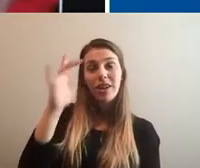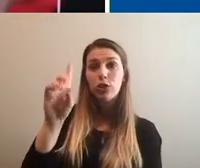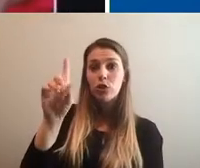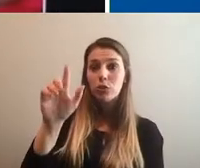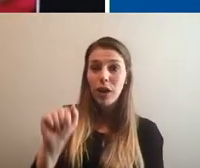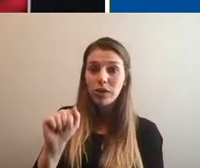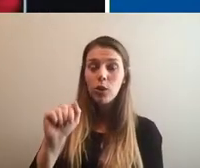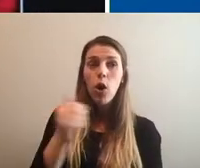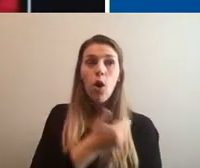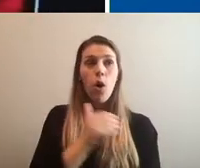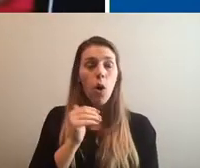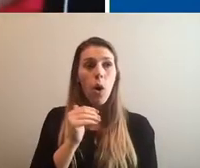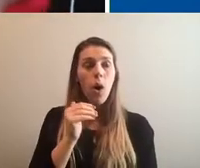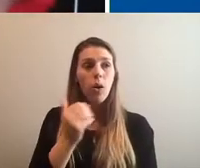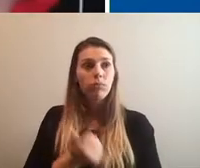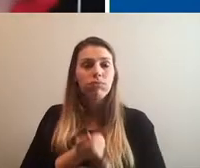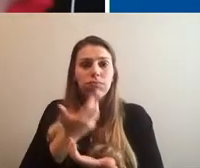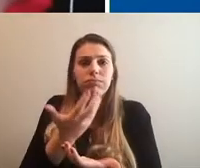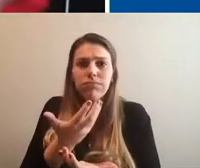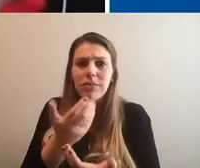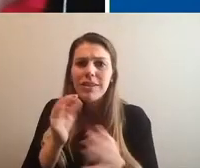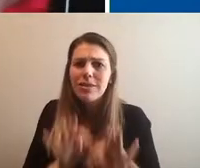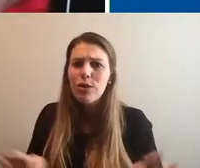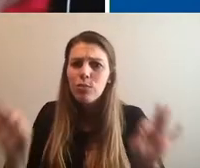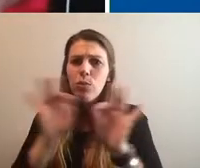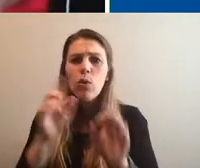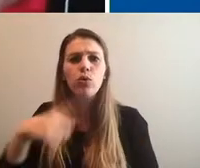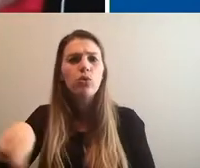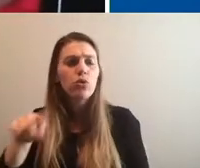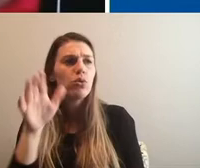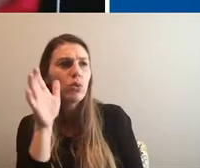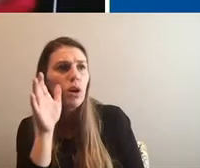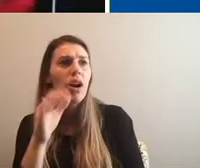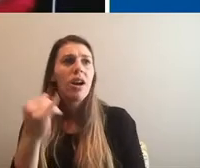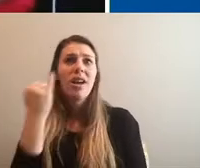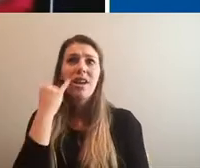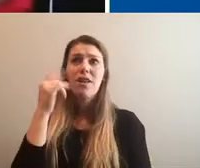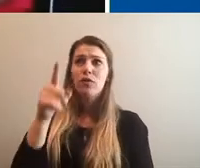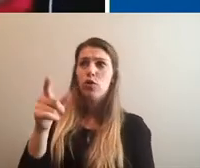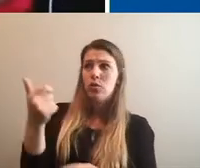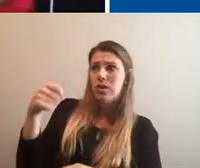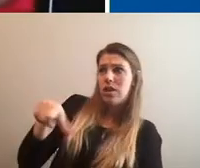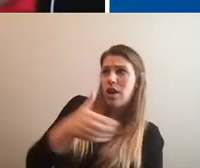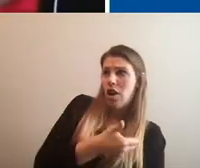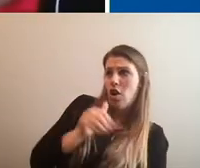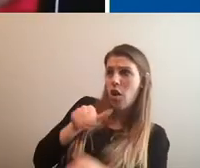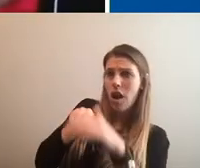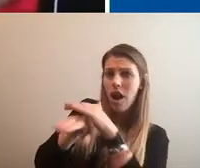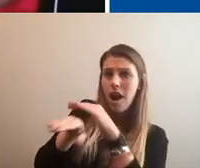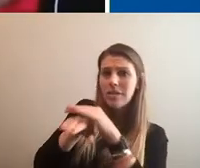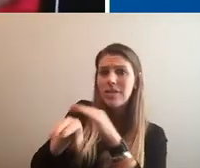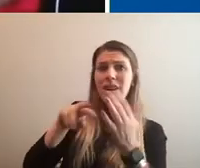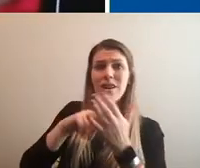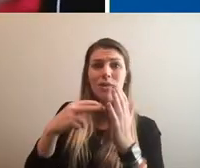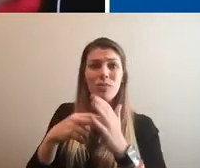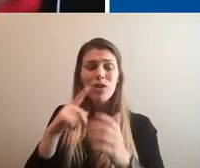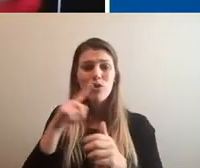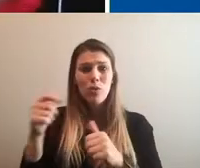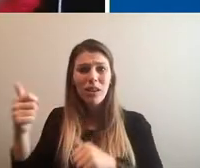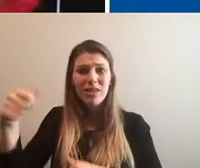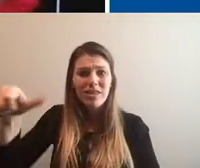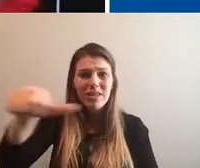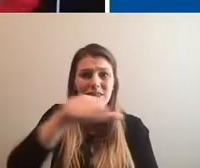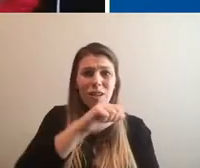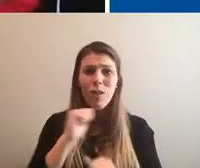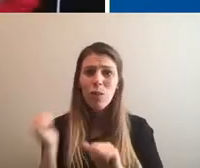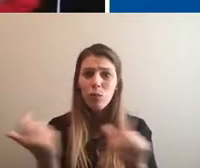heard. If one of us is denied to the health access, then that's actually denying all of us.